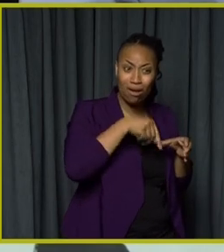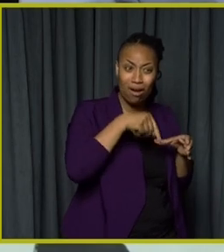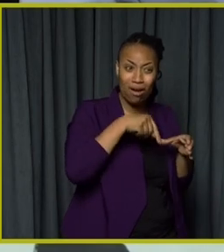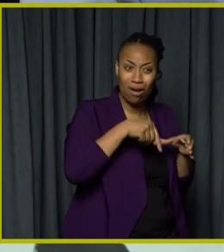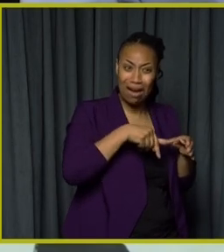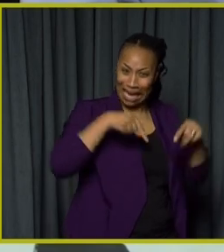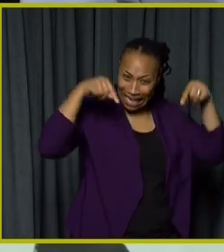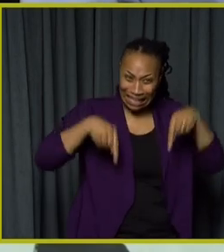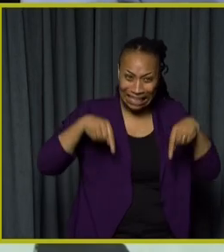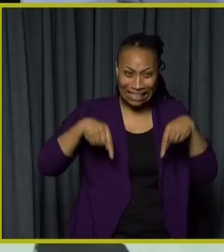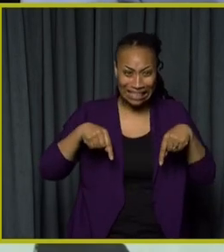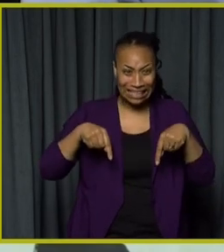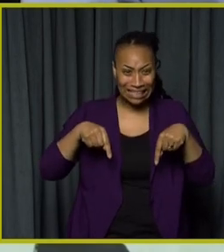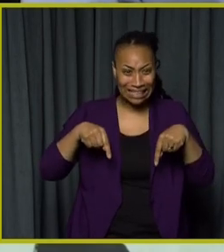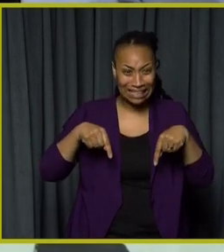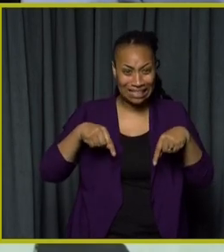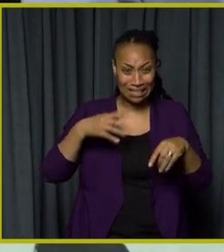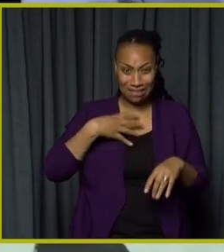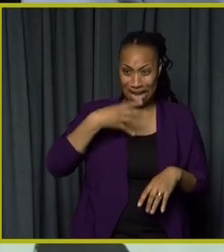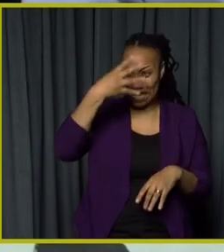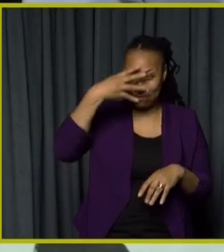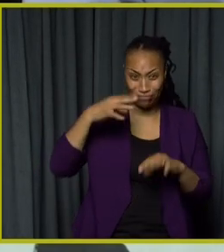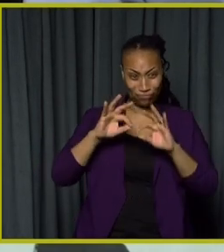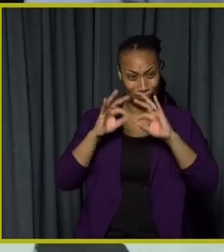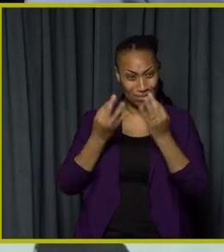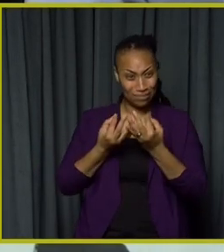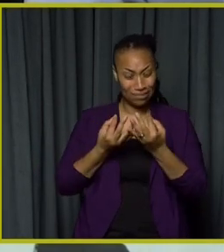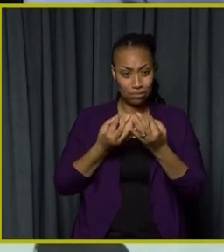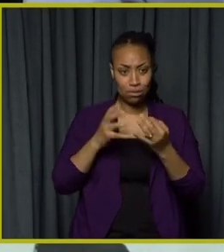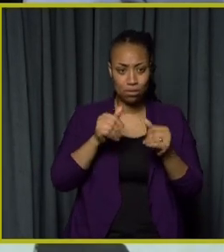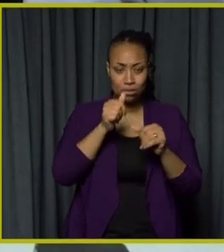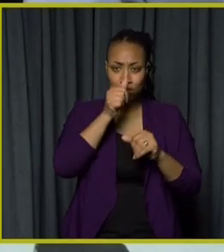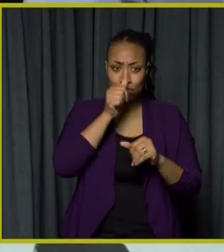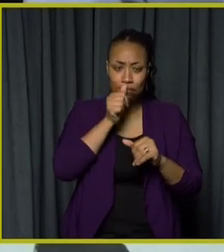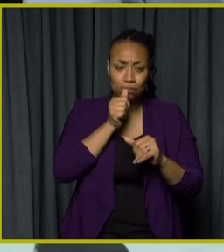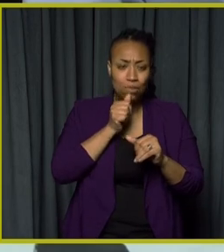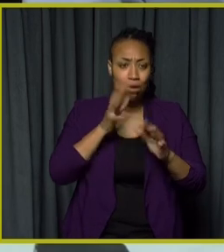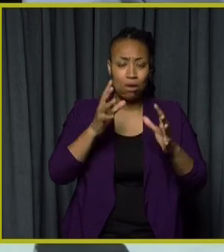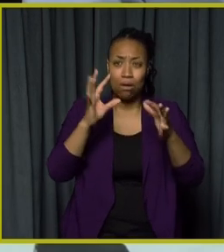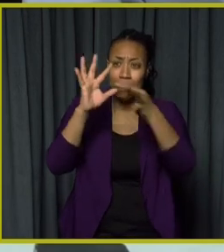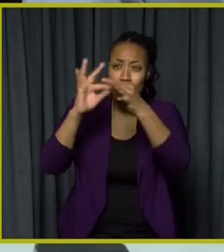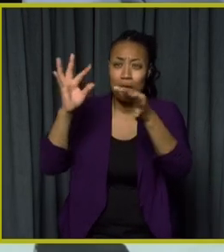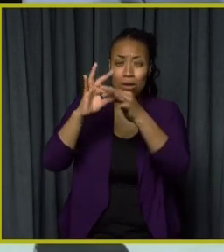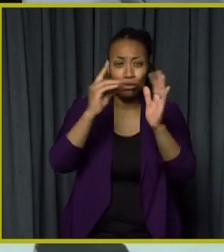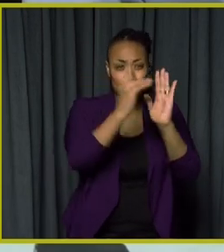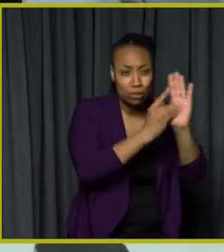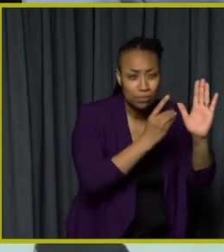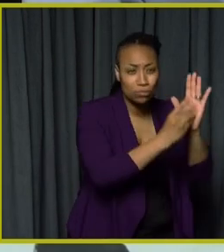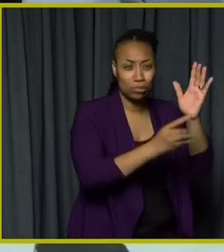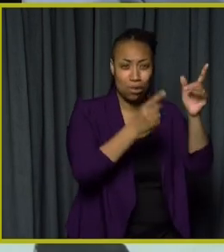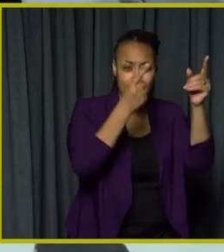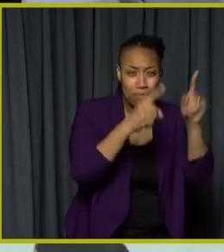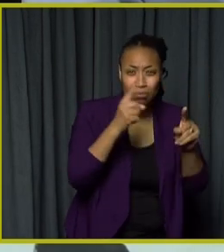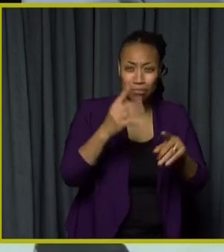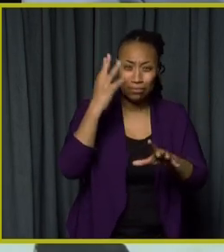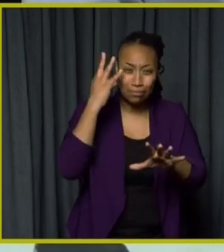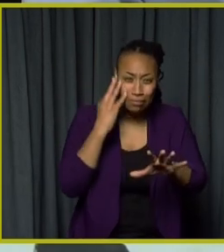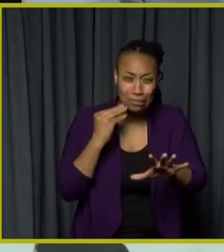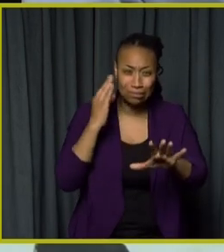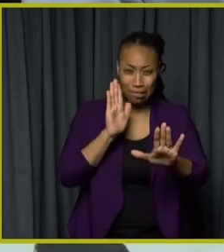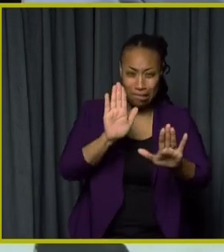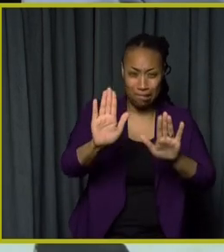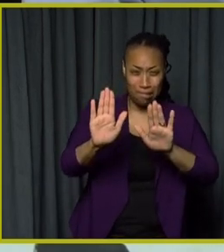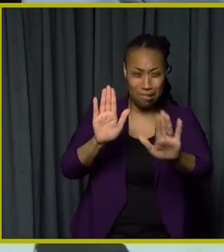Our immigrant families continue to bring us horrific cases of discrimination, racial profiling, and abuse